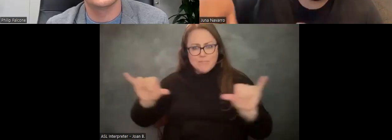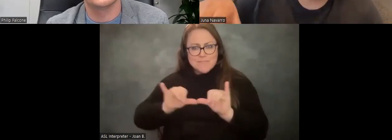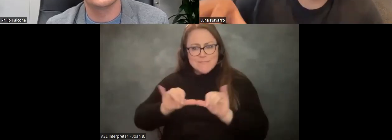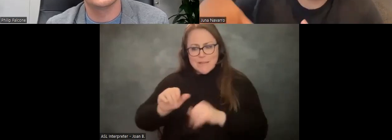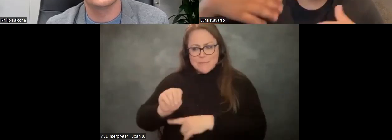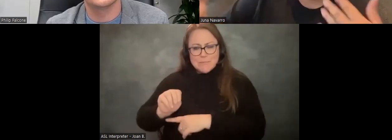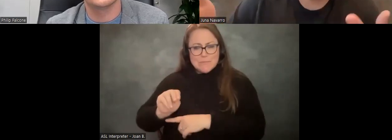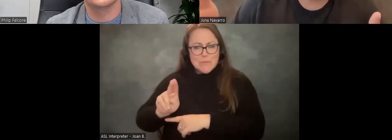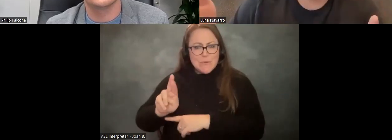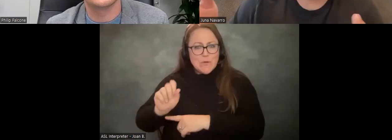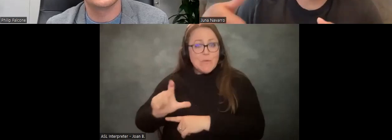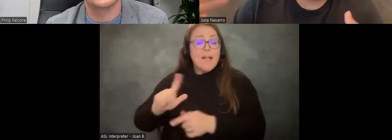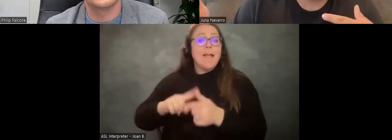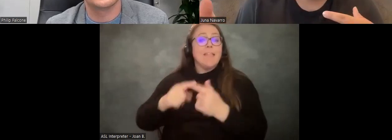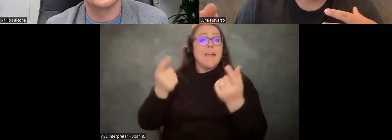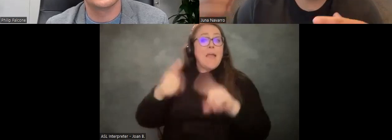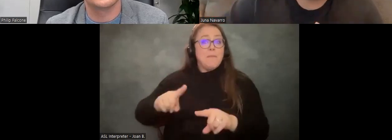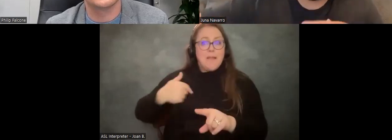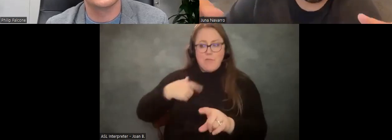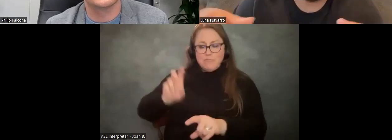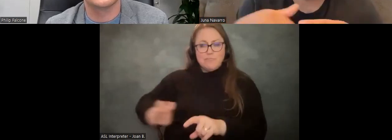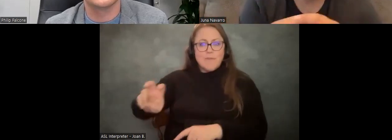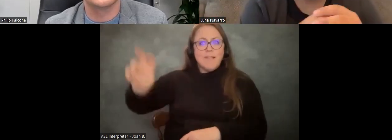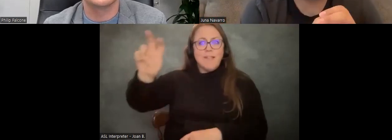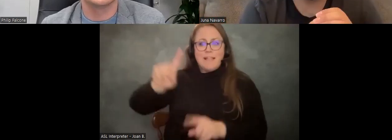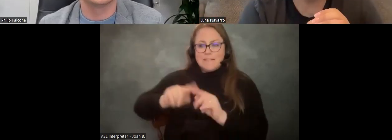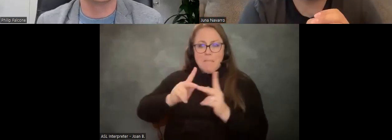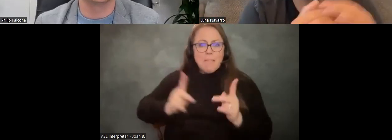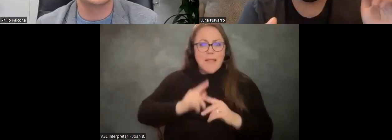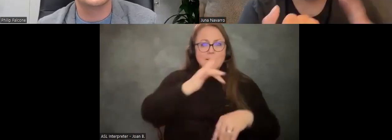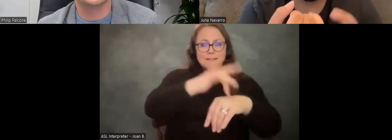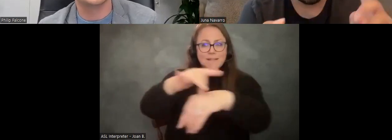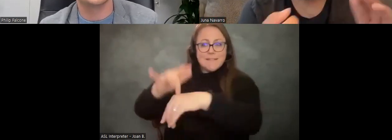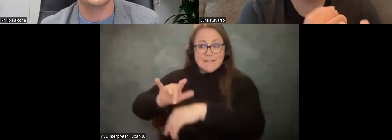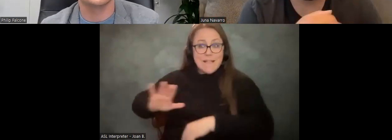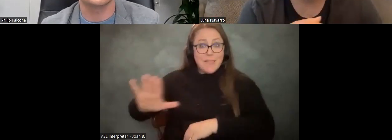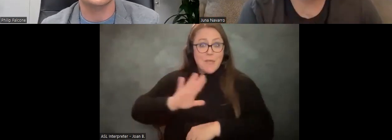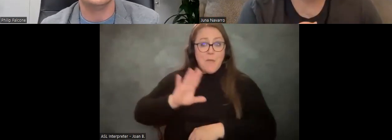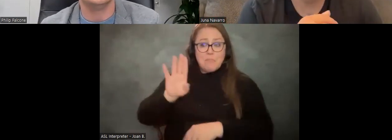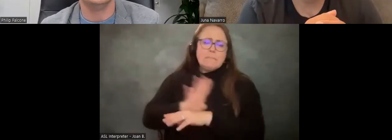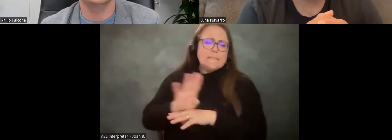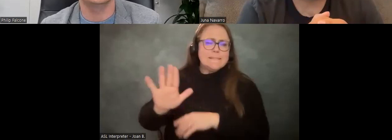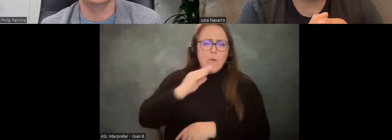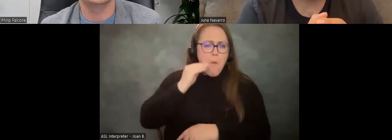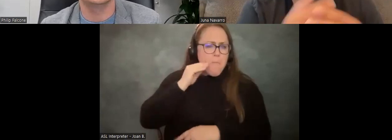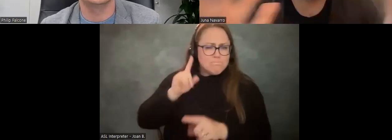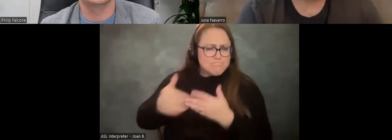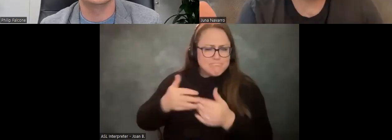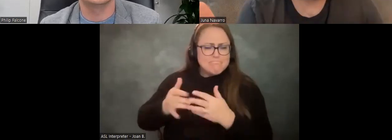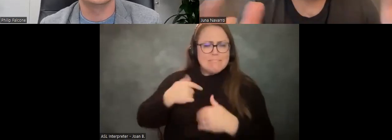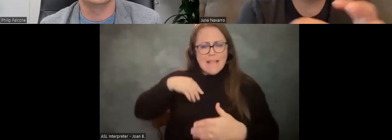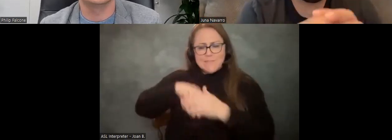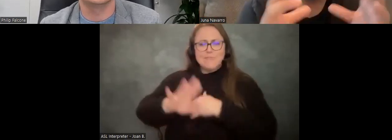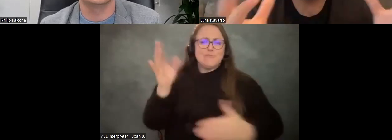my audience gave me an opportunity to like travel to do murals at their spaces, whether it was their businesses or their homes. And it was so